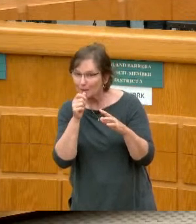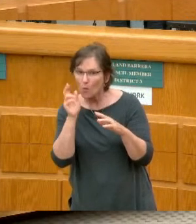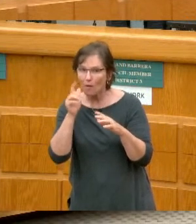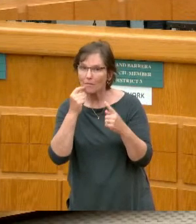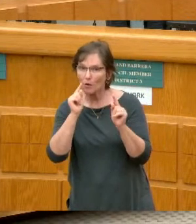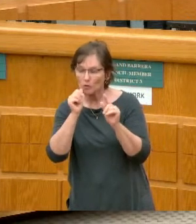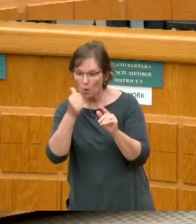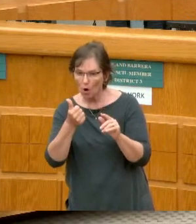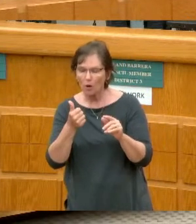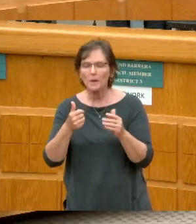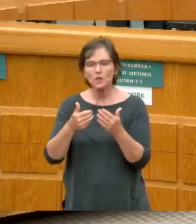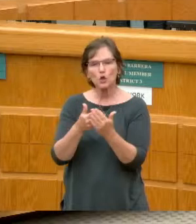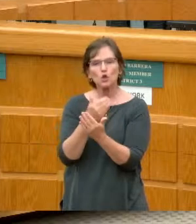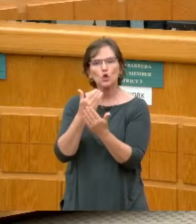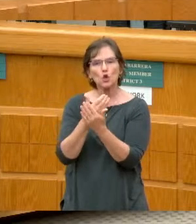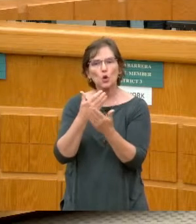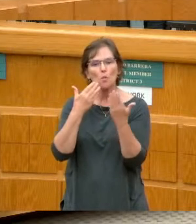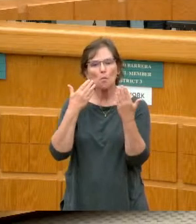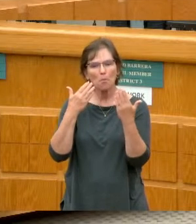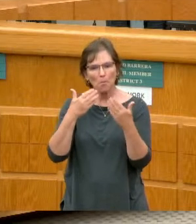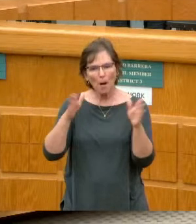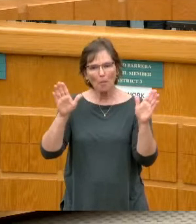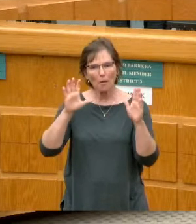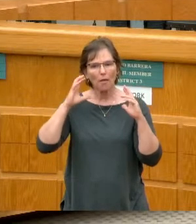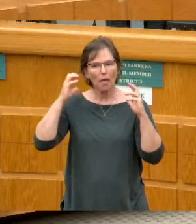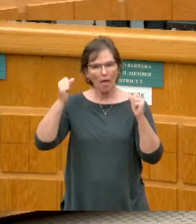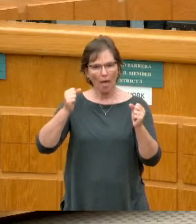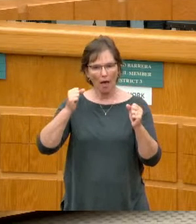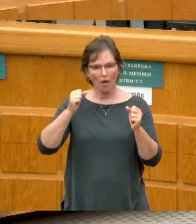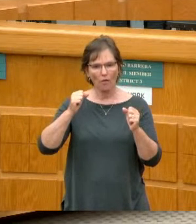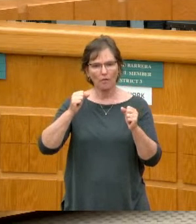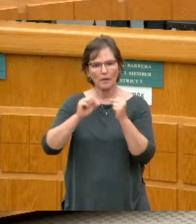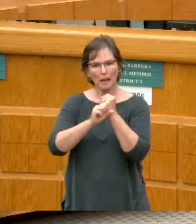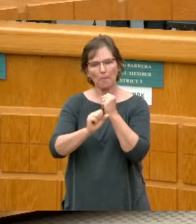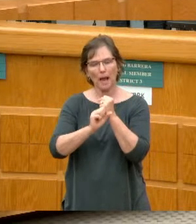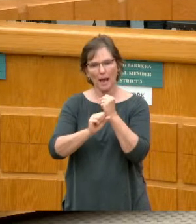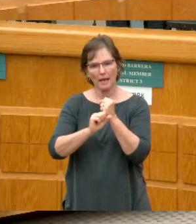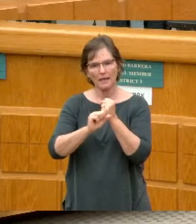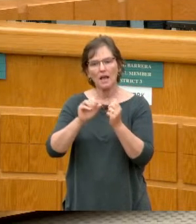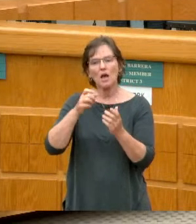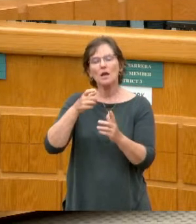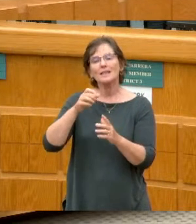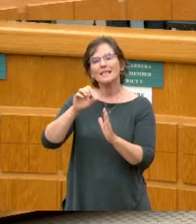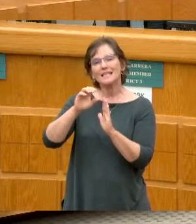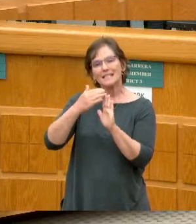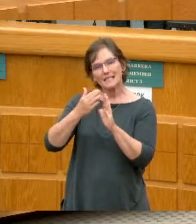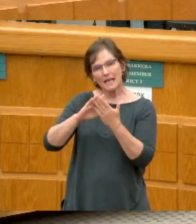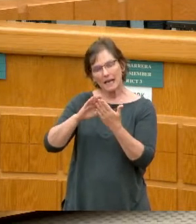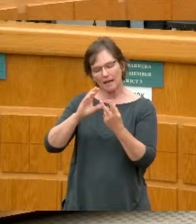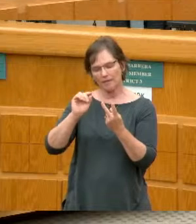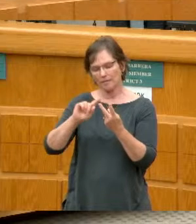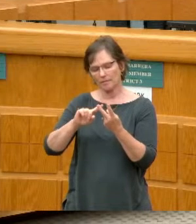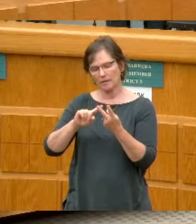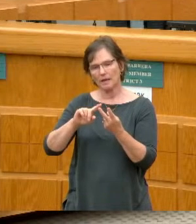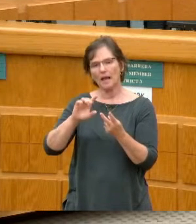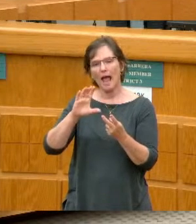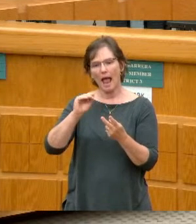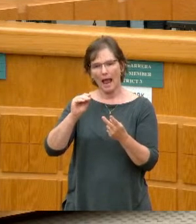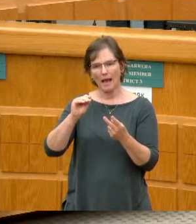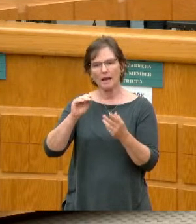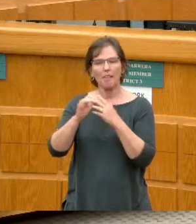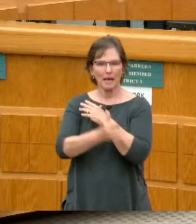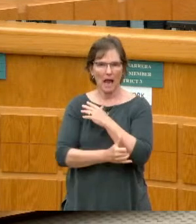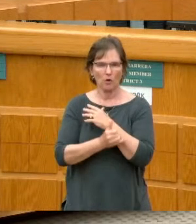transition to public health messaging. On the board here today is something I'm really excited about. And this is